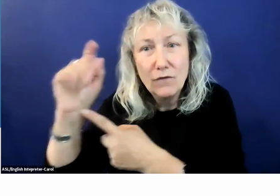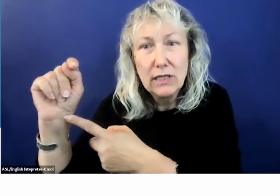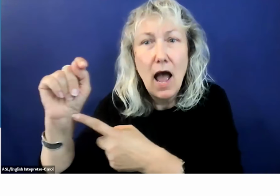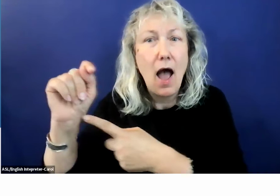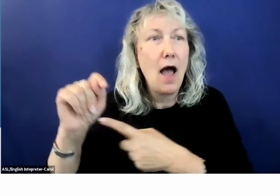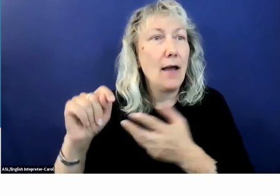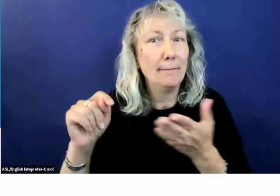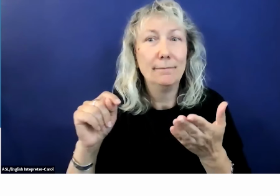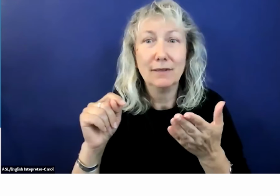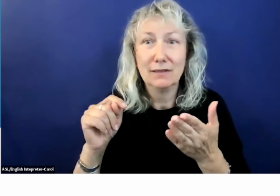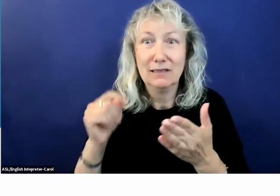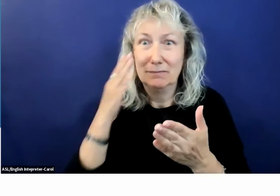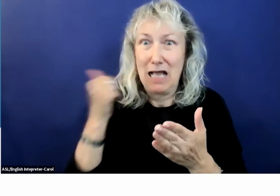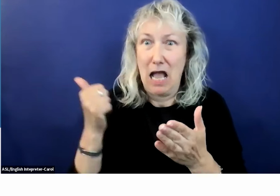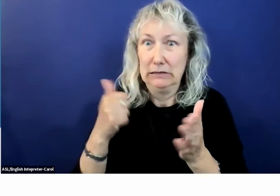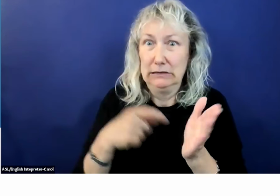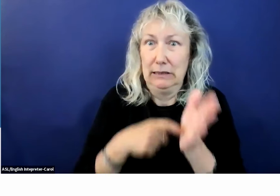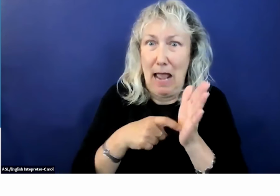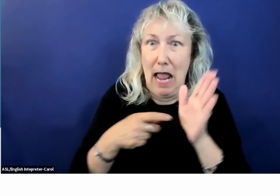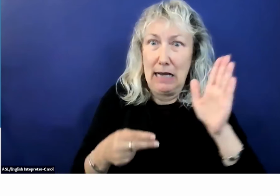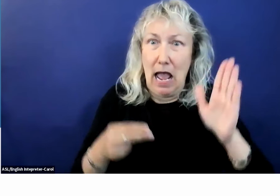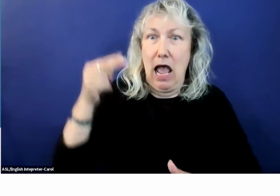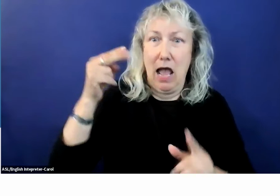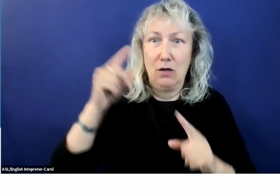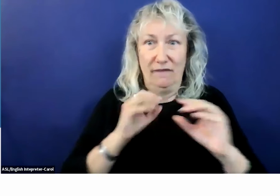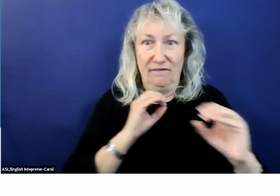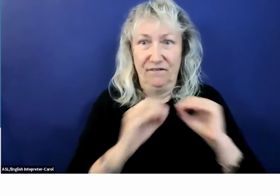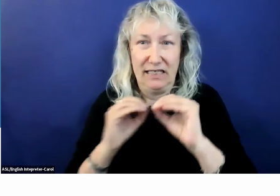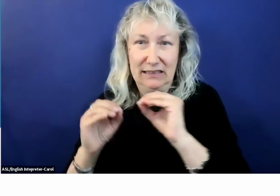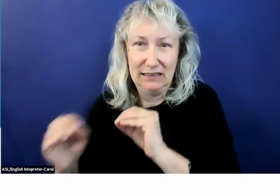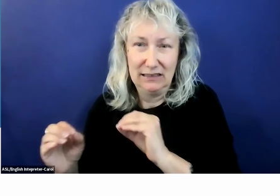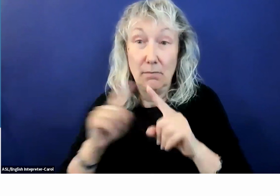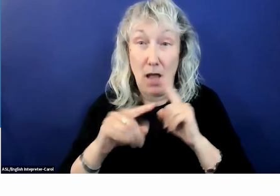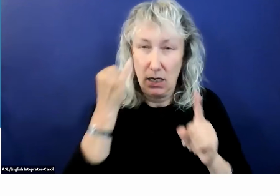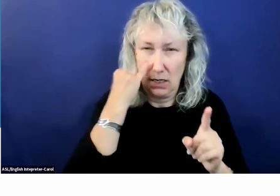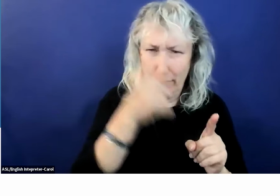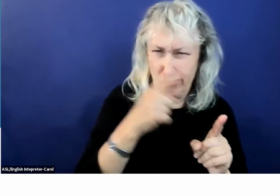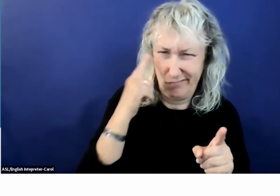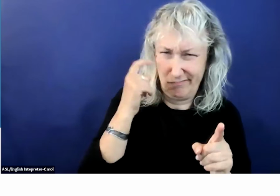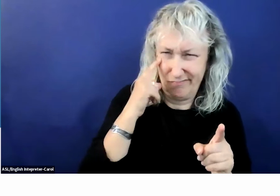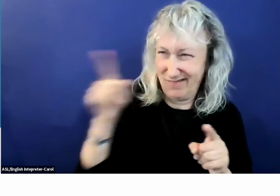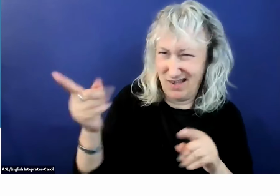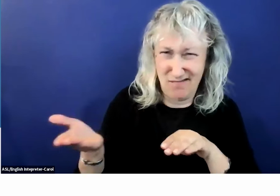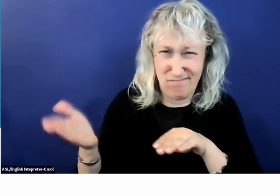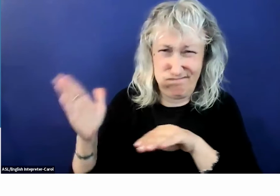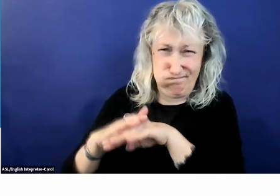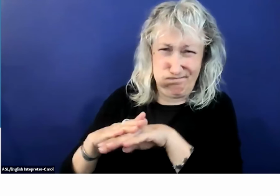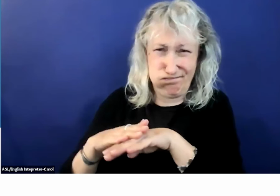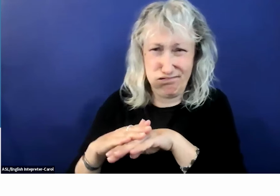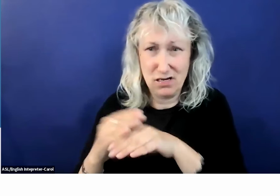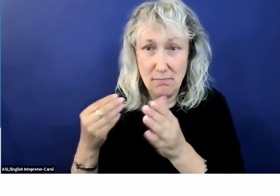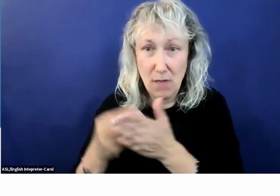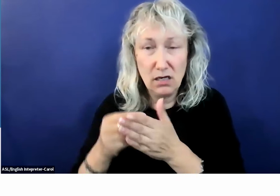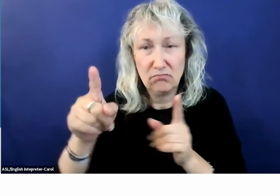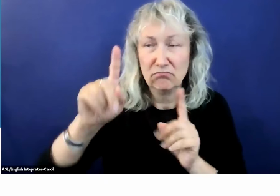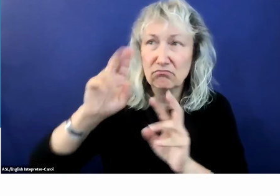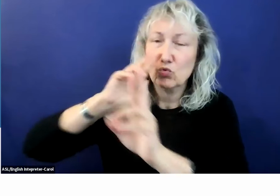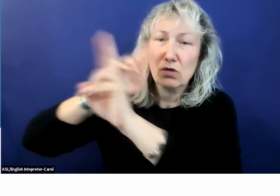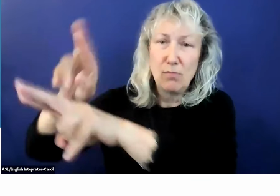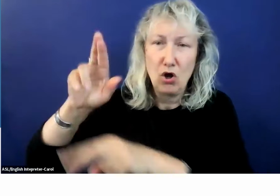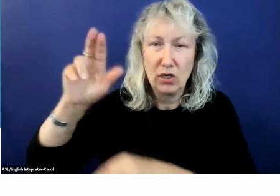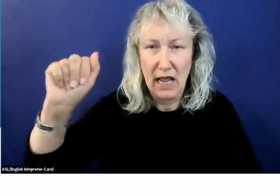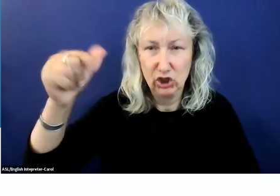the demand for repairs. You can report suspected price gouging to the Attorney General's office, and that